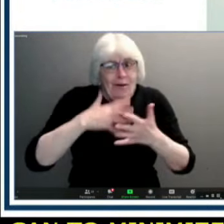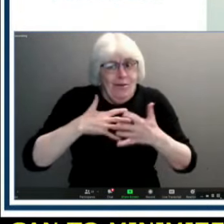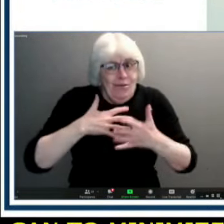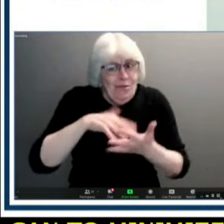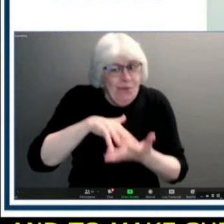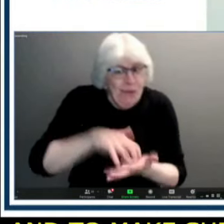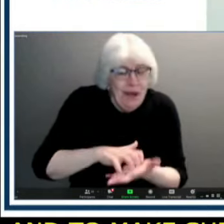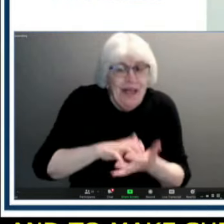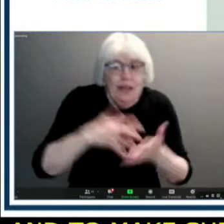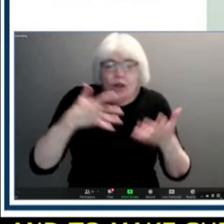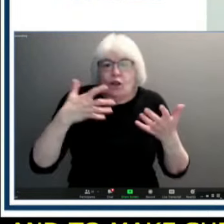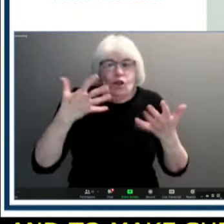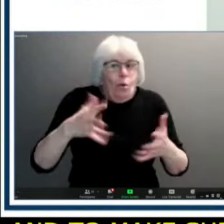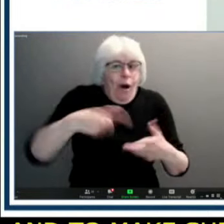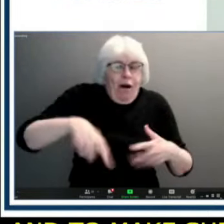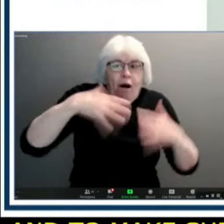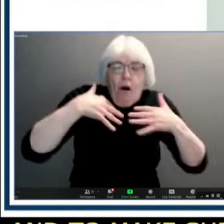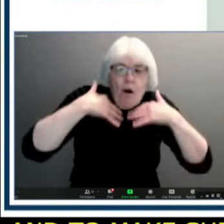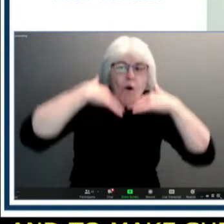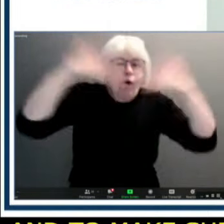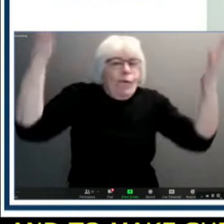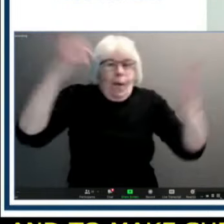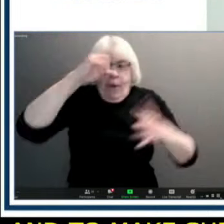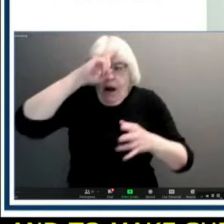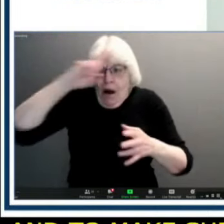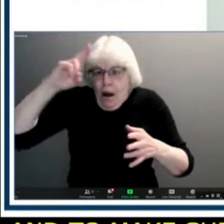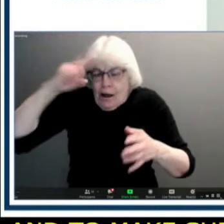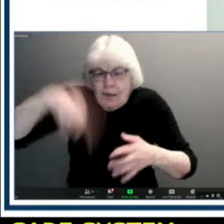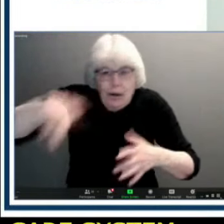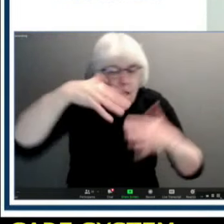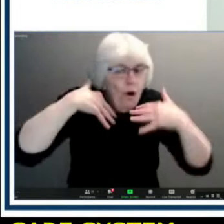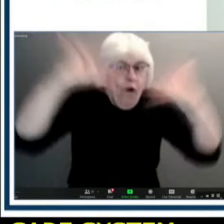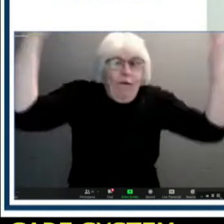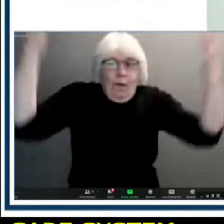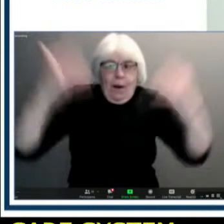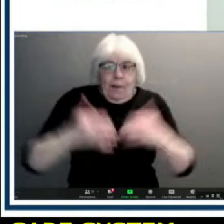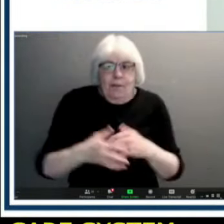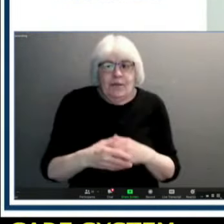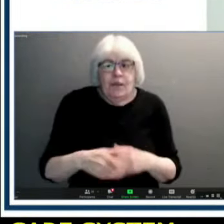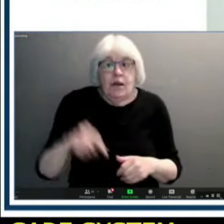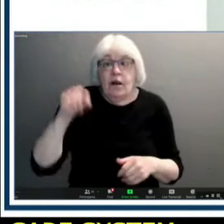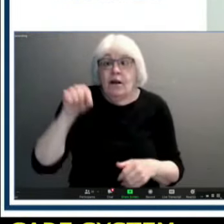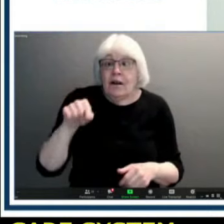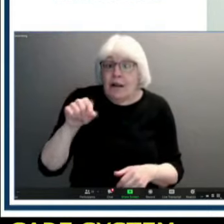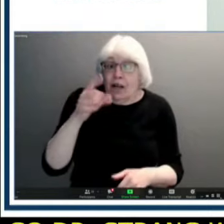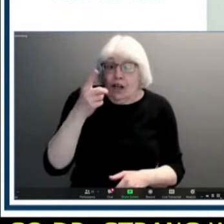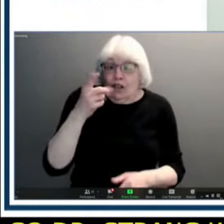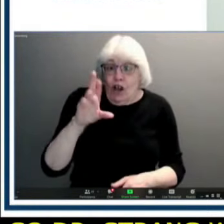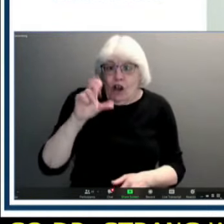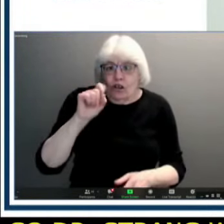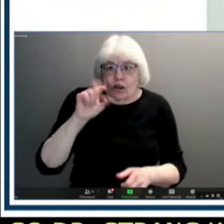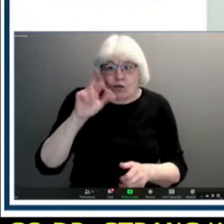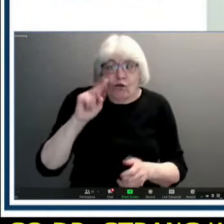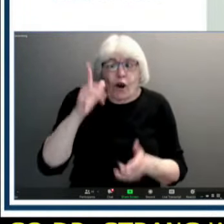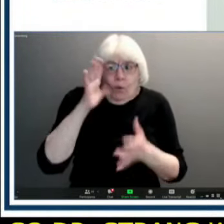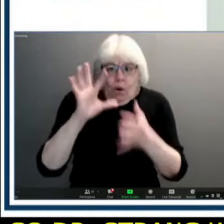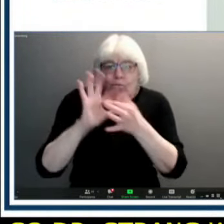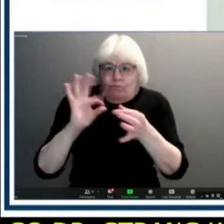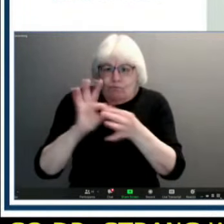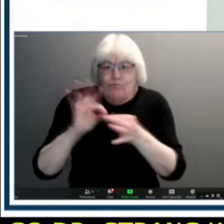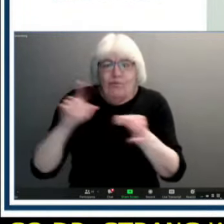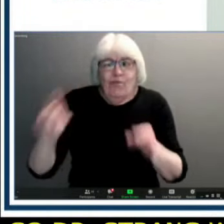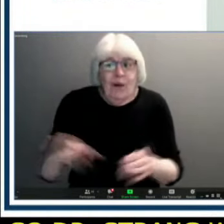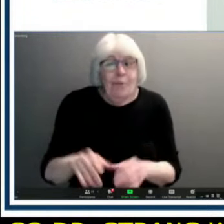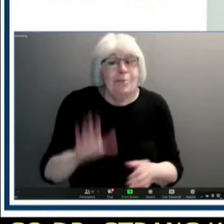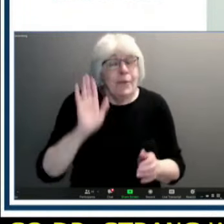Strang will go into some detail on some new restrictions, but I want to point out a couple of things off the top. Number one,